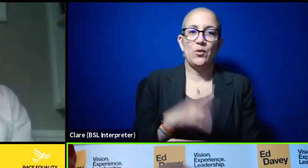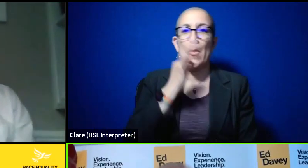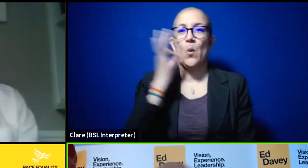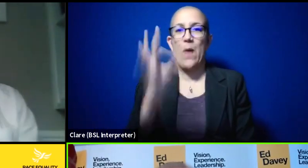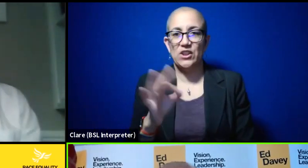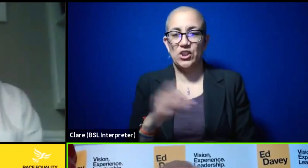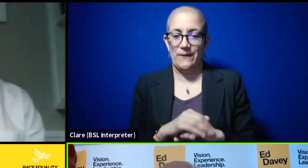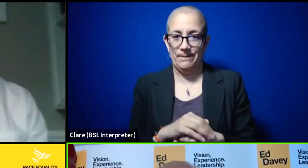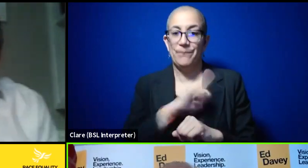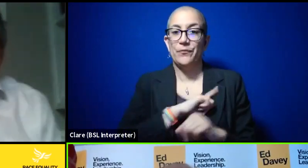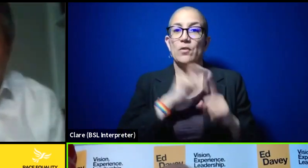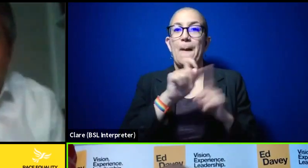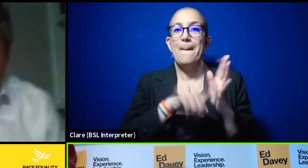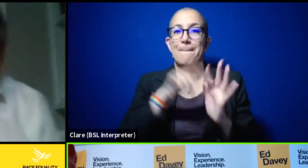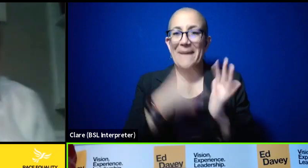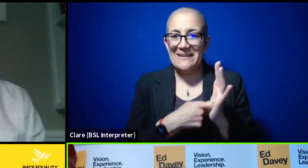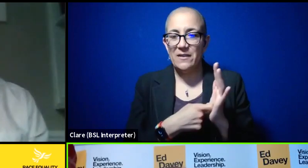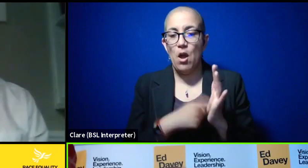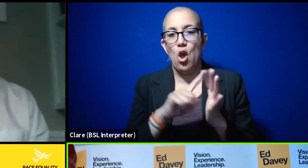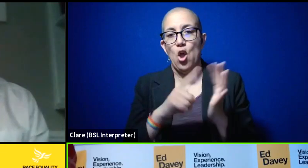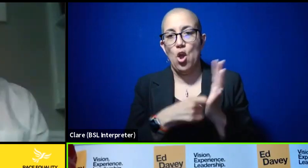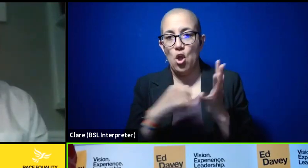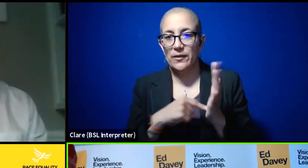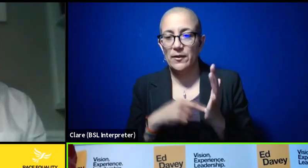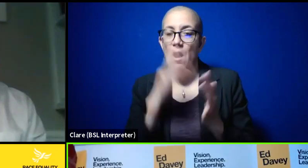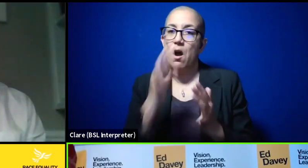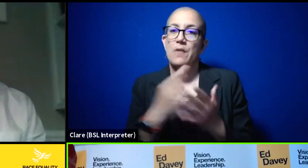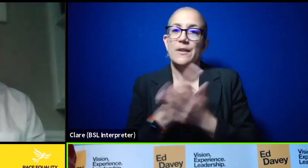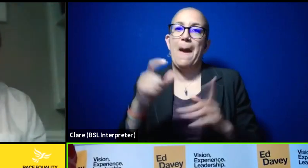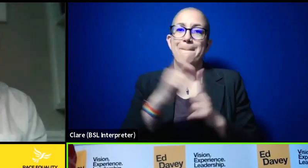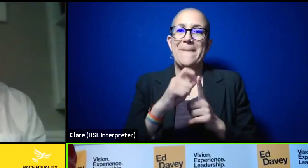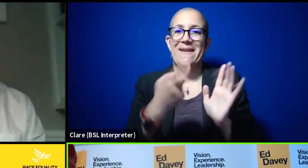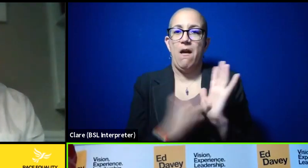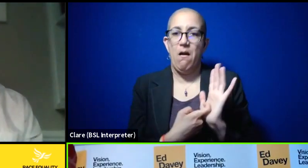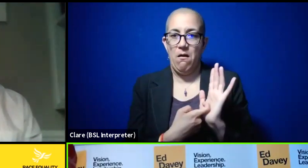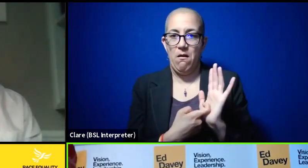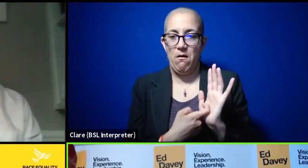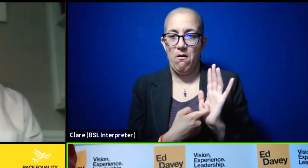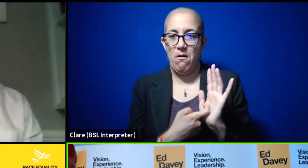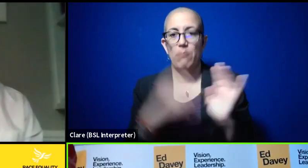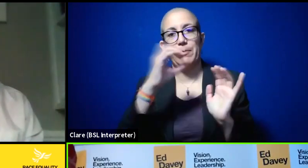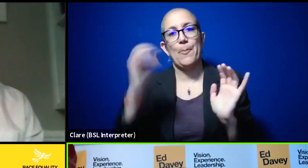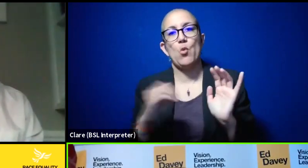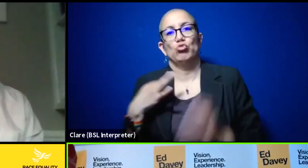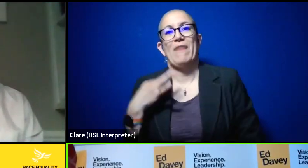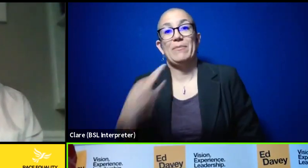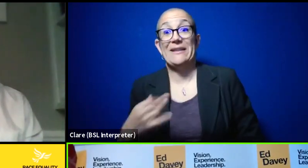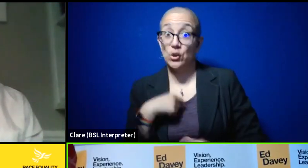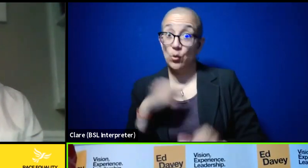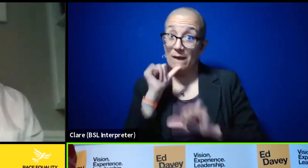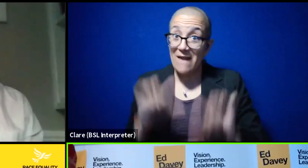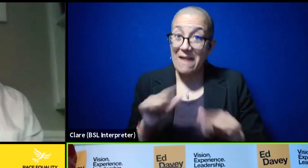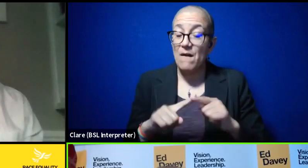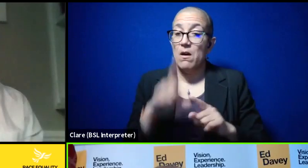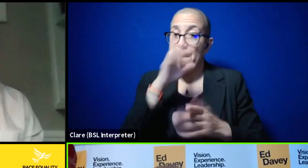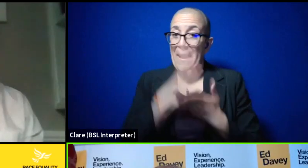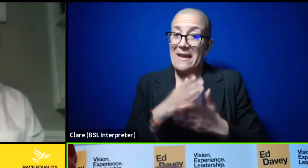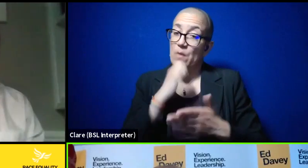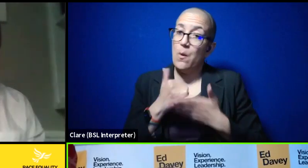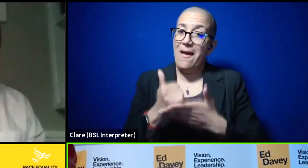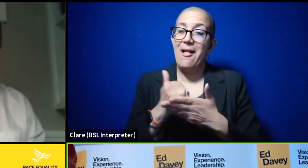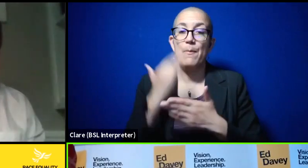Peter Hurst and other people asked this question, we're asking about PR. And are we in favour of it? And do we believe it will help racial harmony? And the answer is